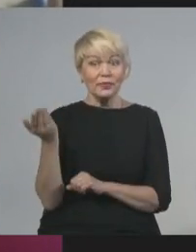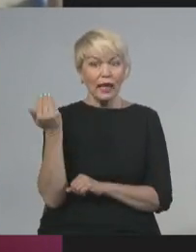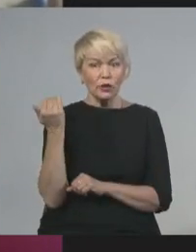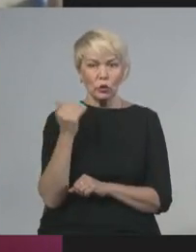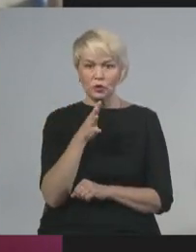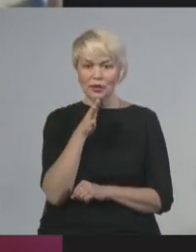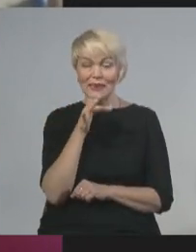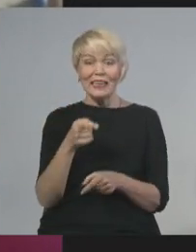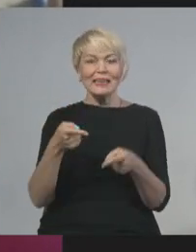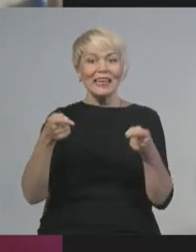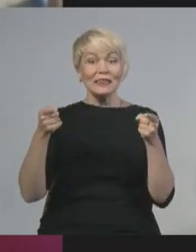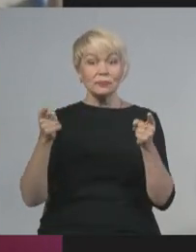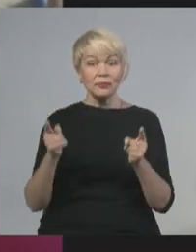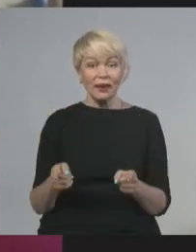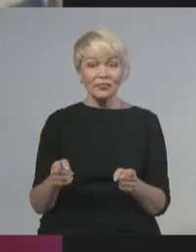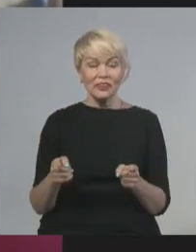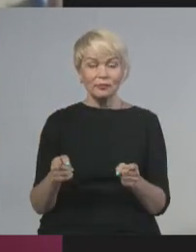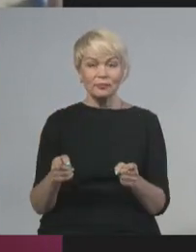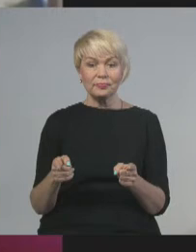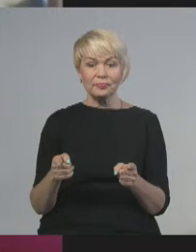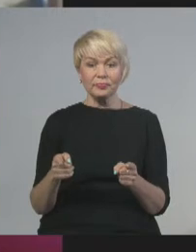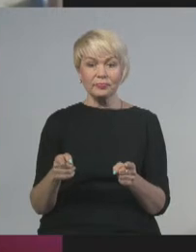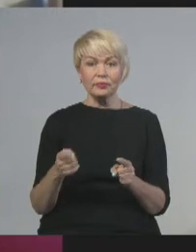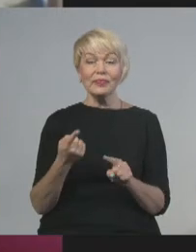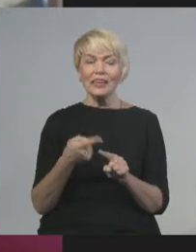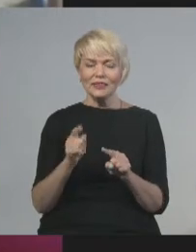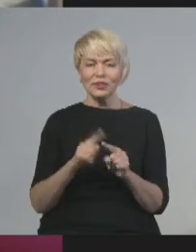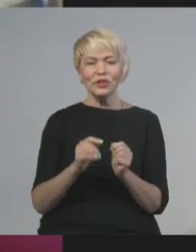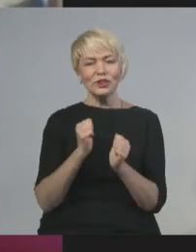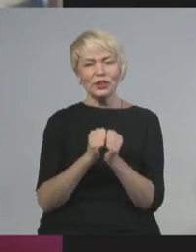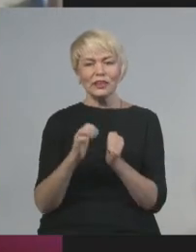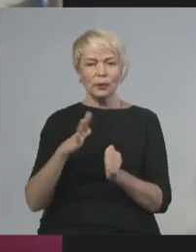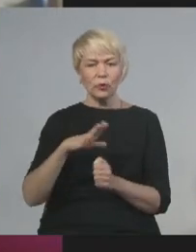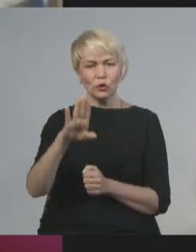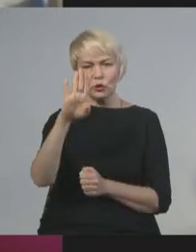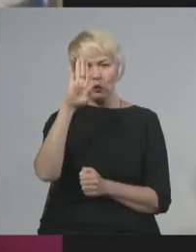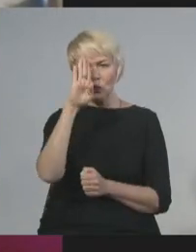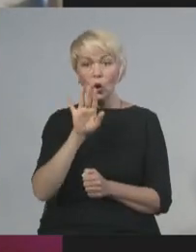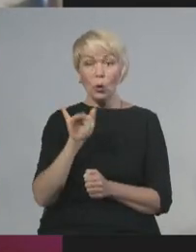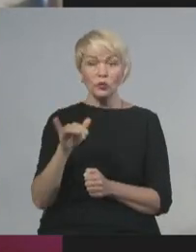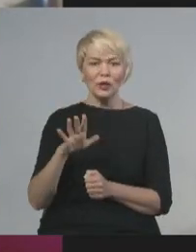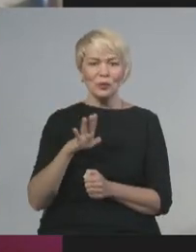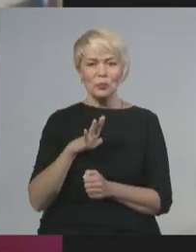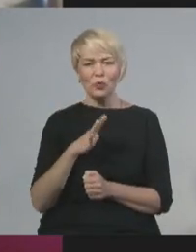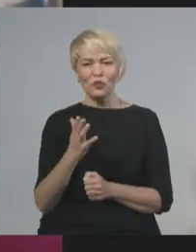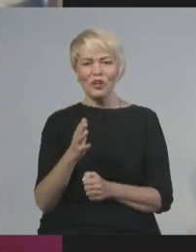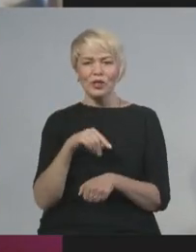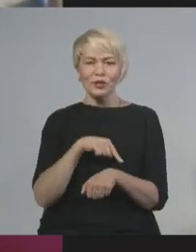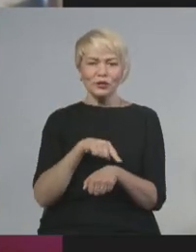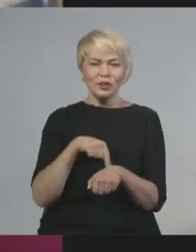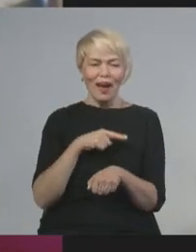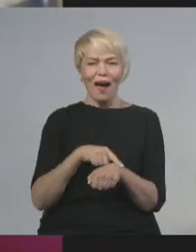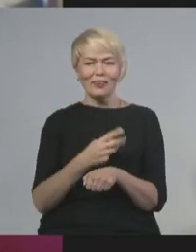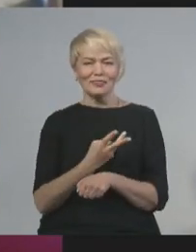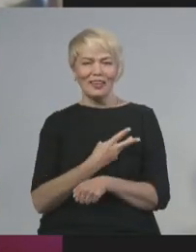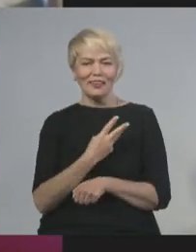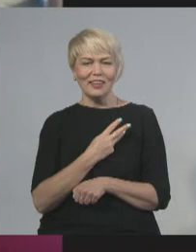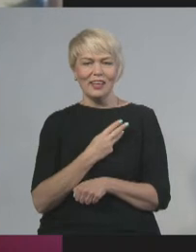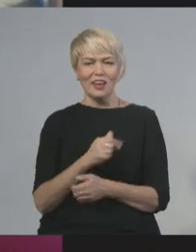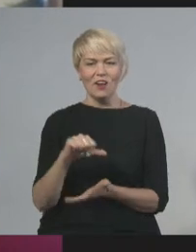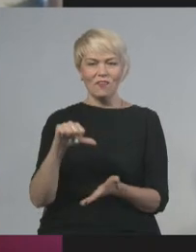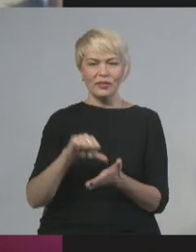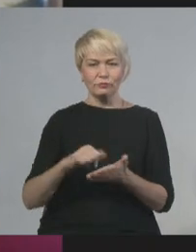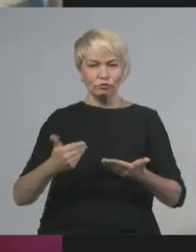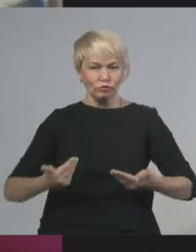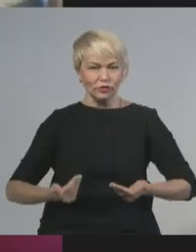usually men who who have time and energy to come to the studio and and now our debate and i hope